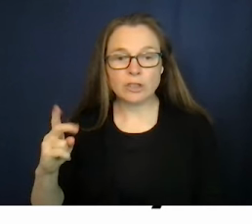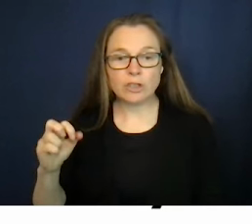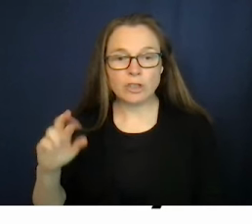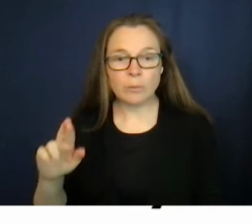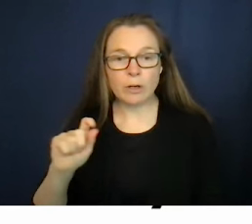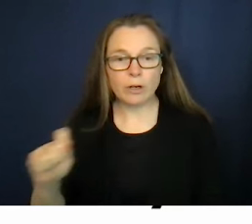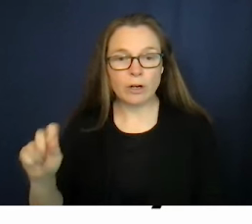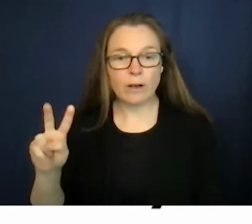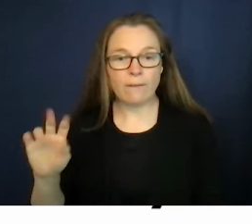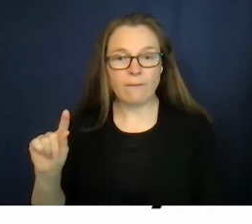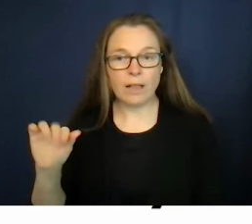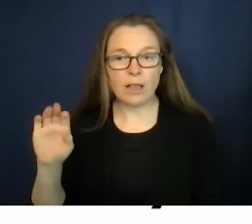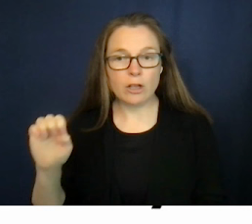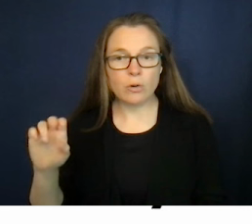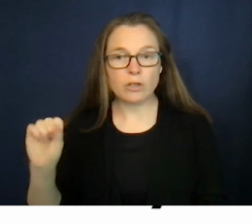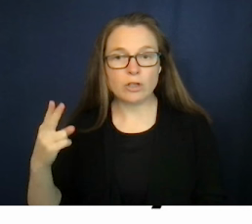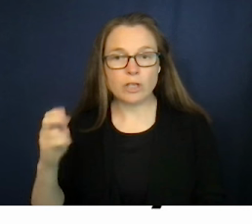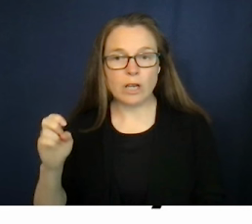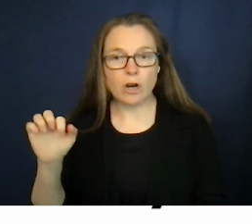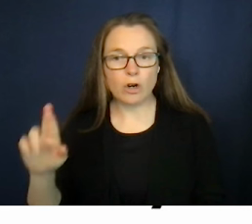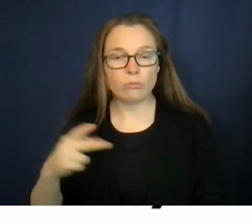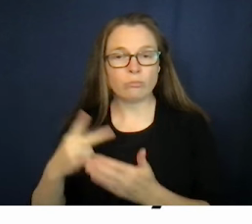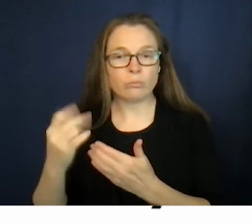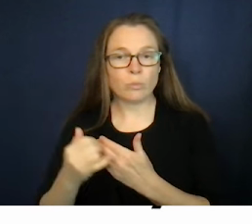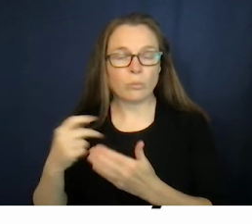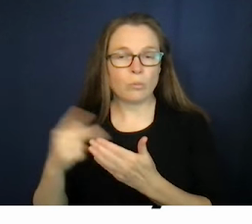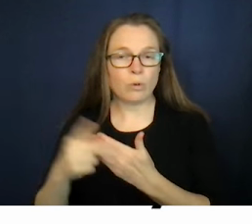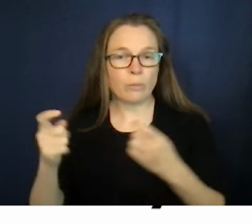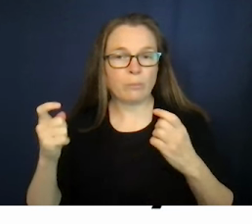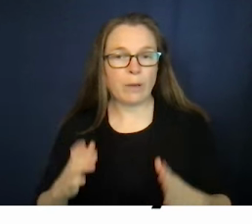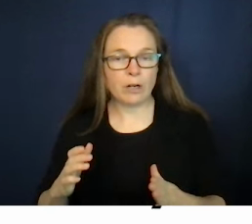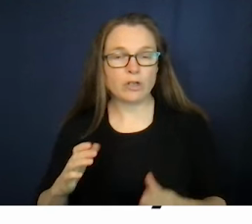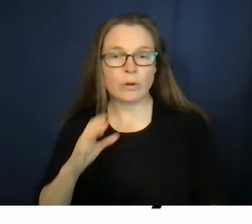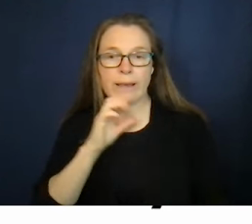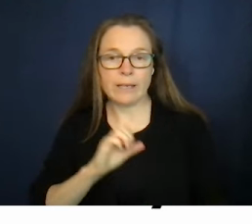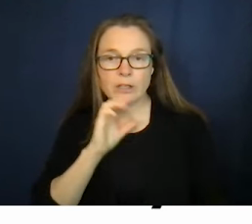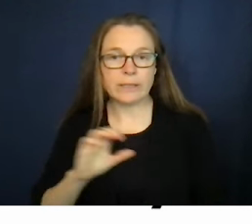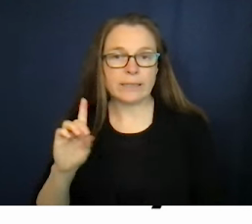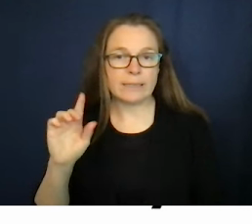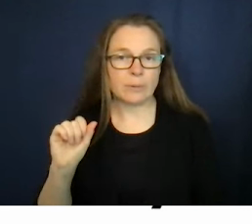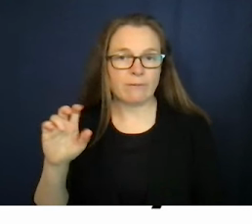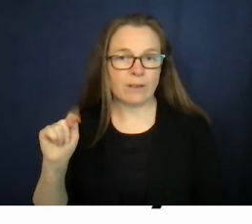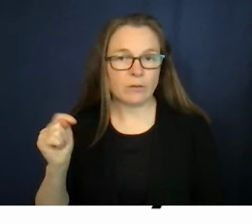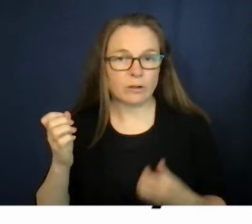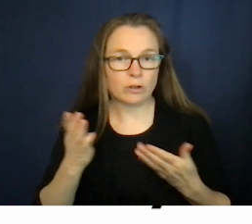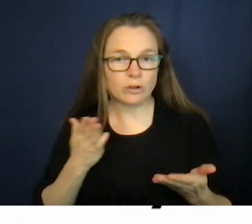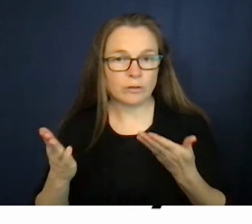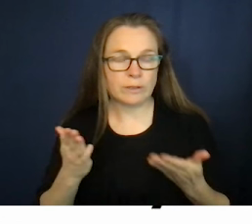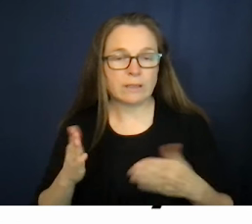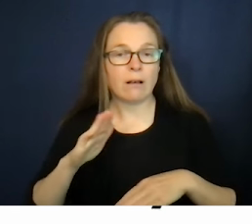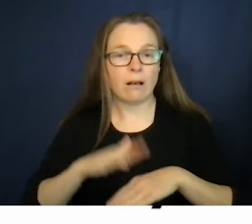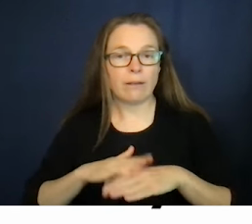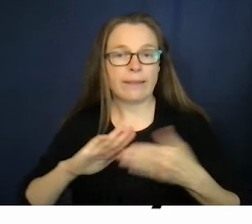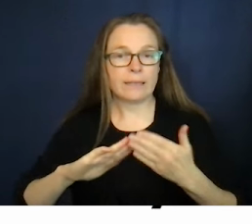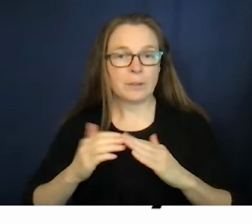use she, her pronouns, and I'm a program manager with Multnomah County Aging, Disability, and Veterans Services on the